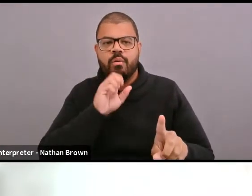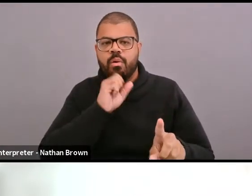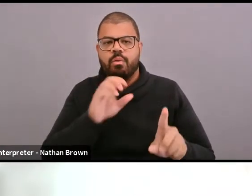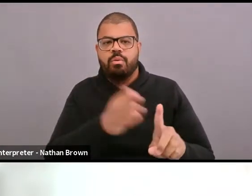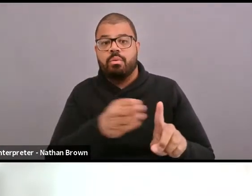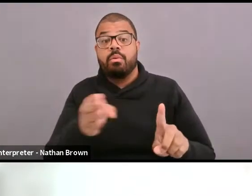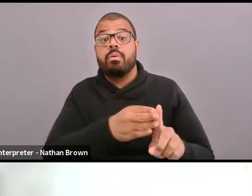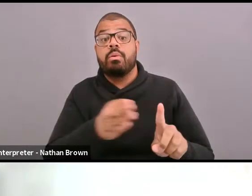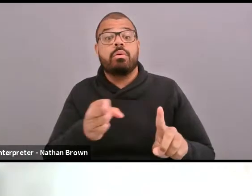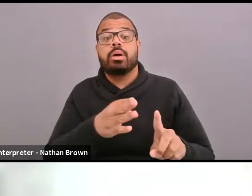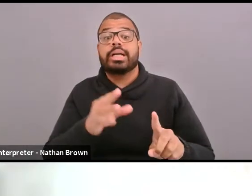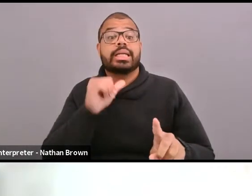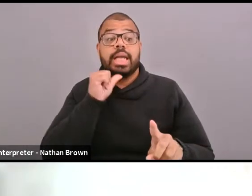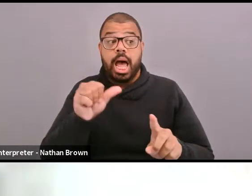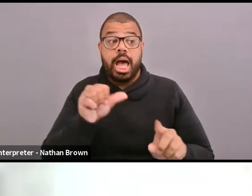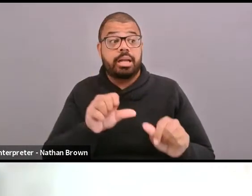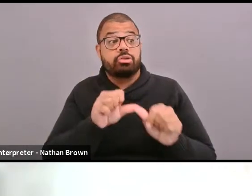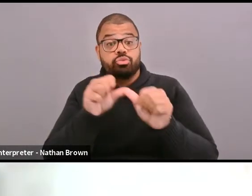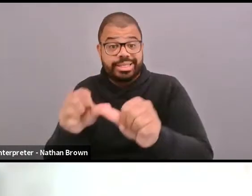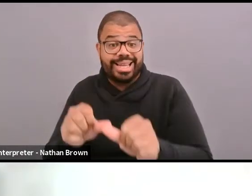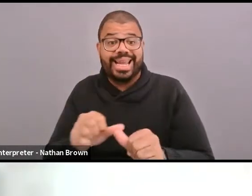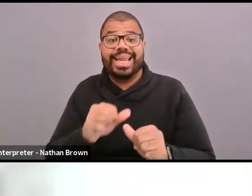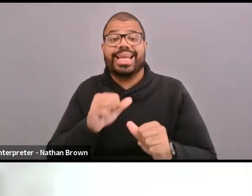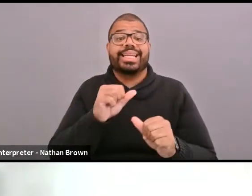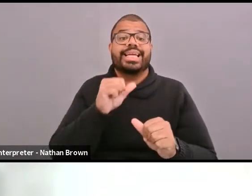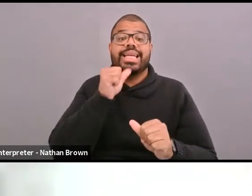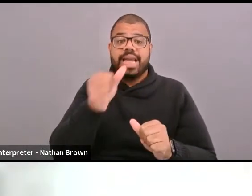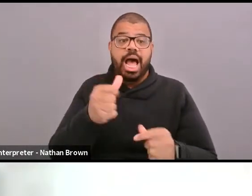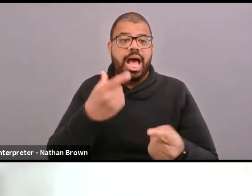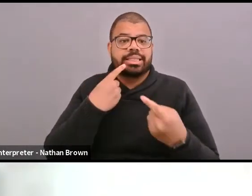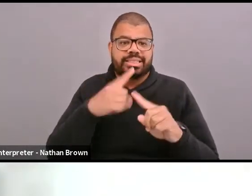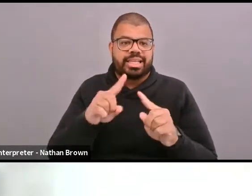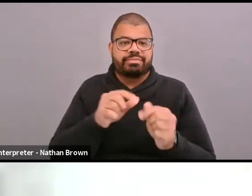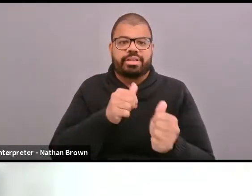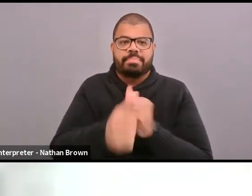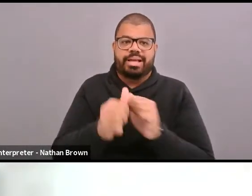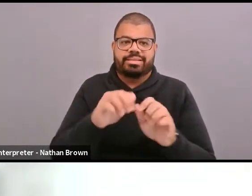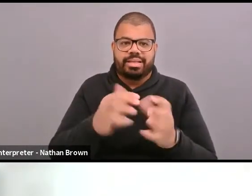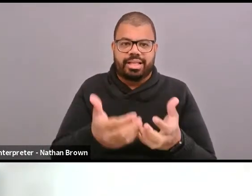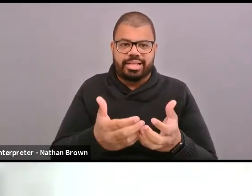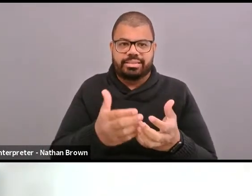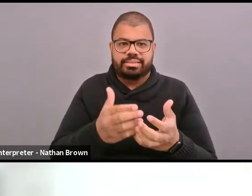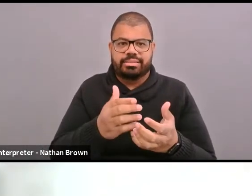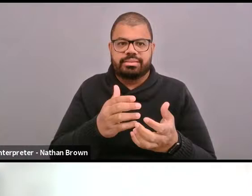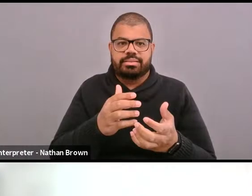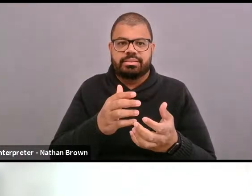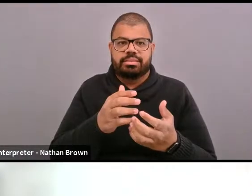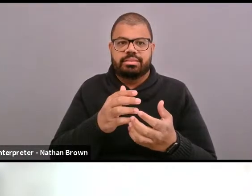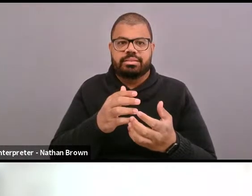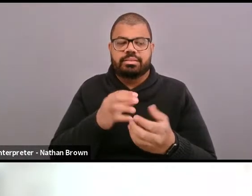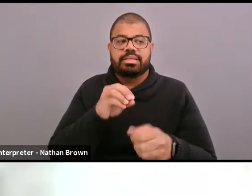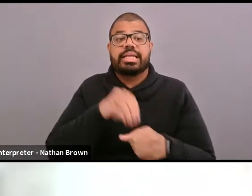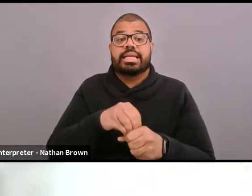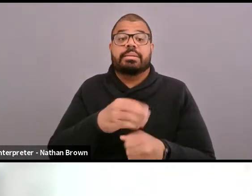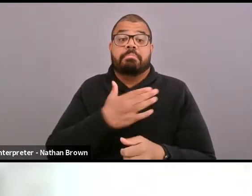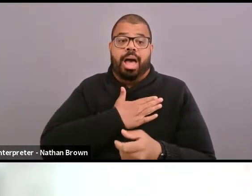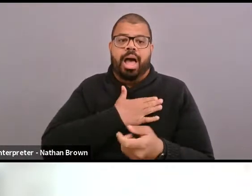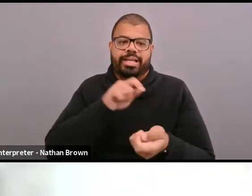not being retained or successfully passing the class, especially my specific